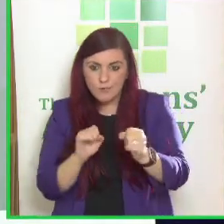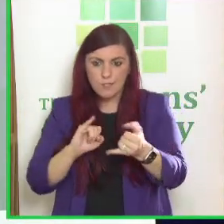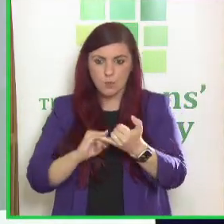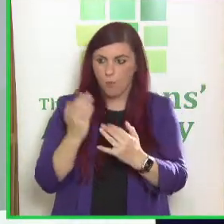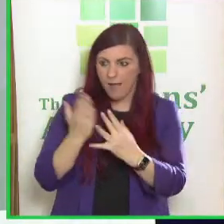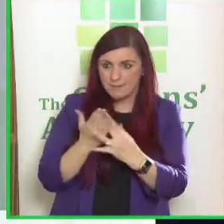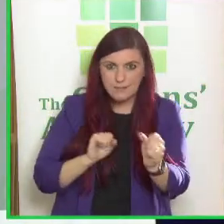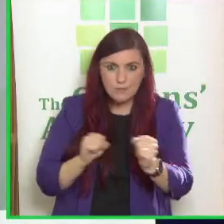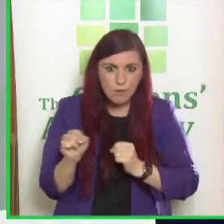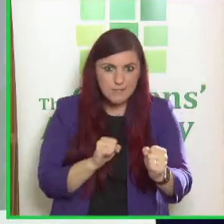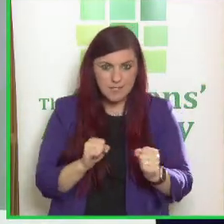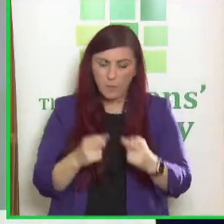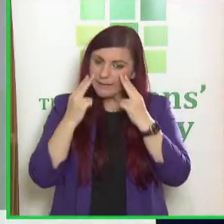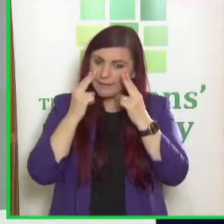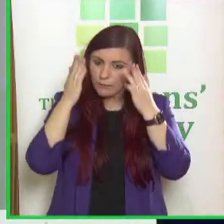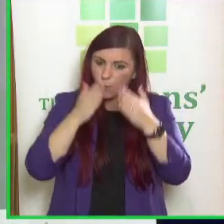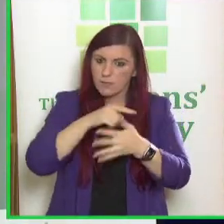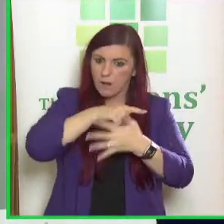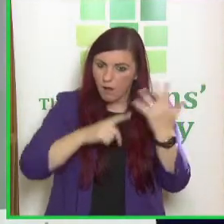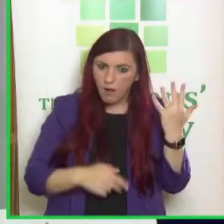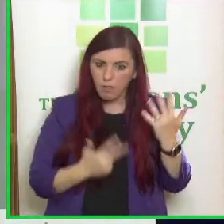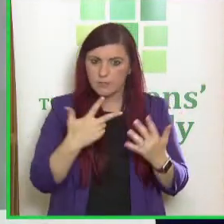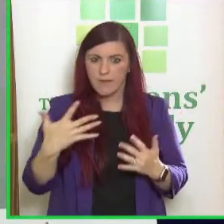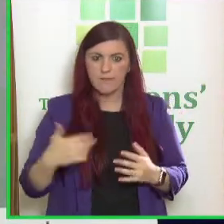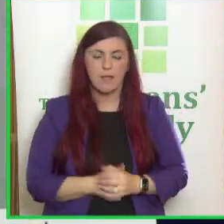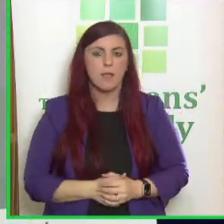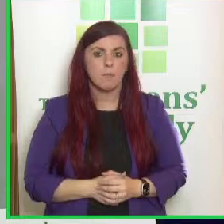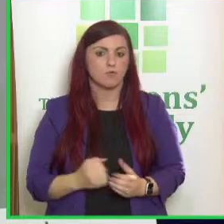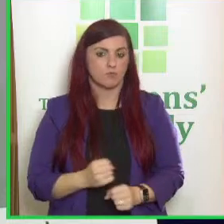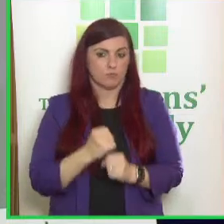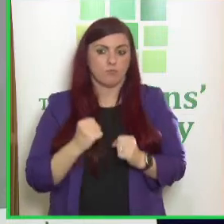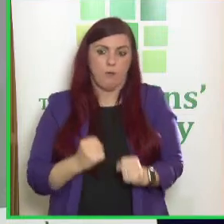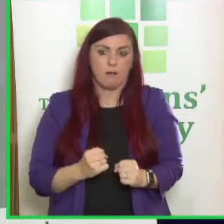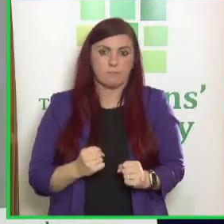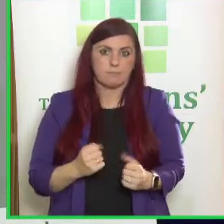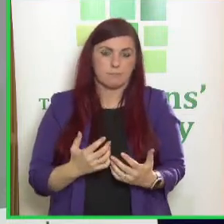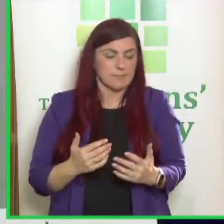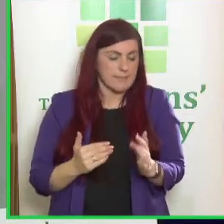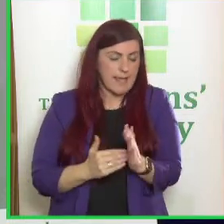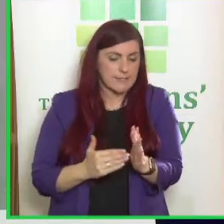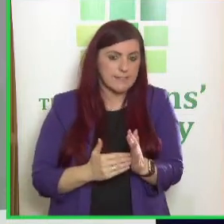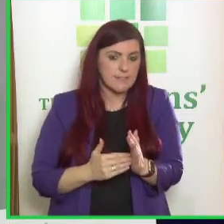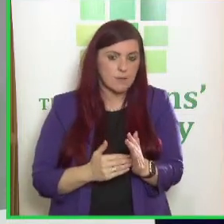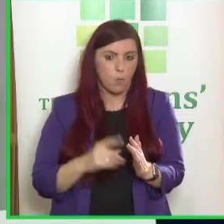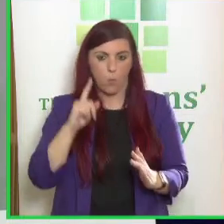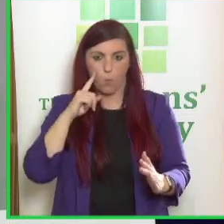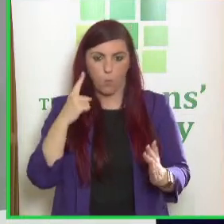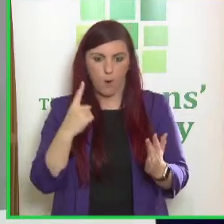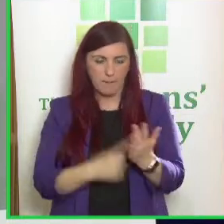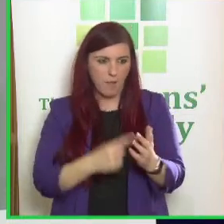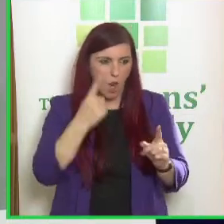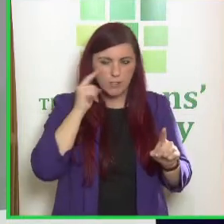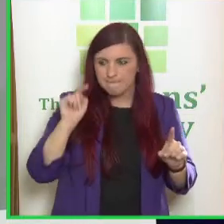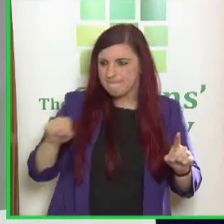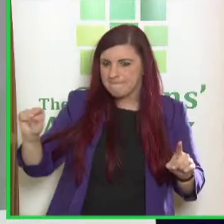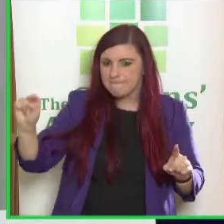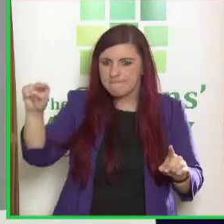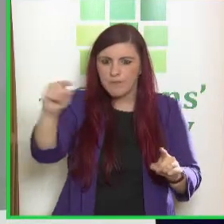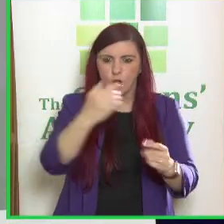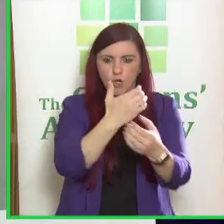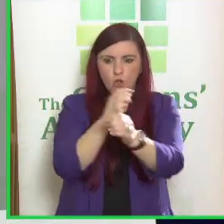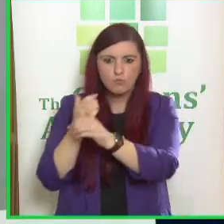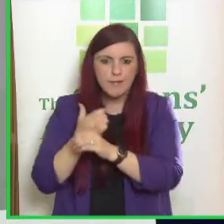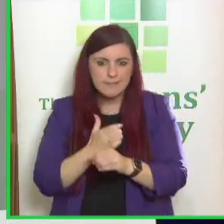well. But at a very high level, we do believe what I've said. We looked at all other countries. Many